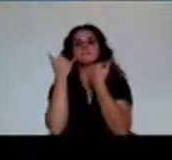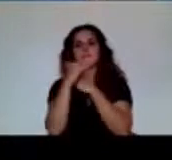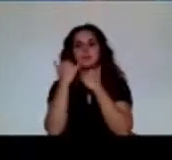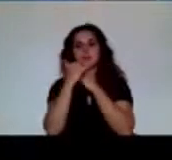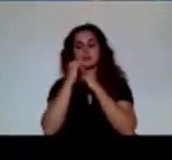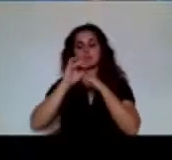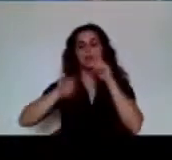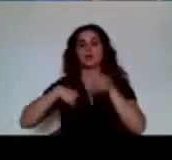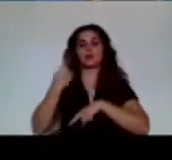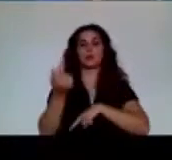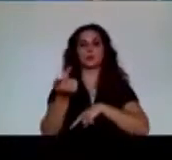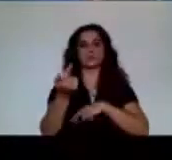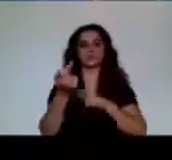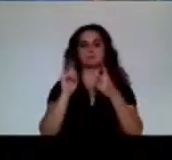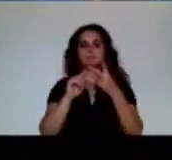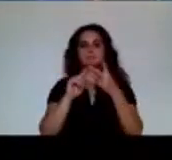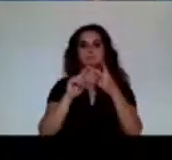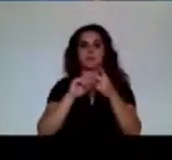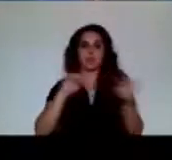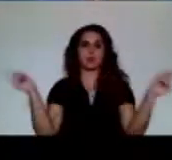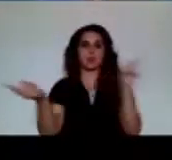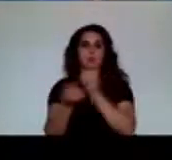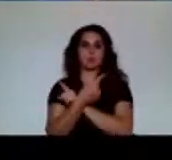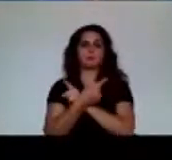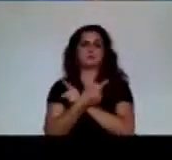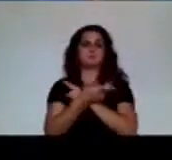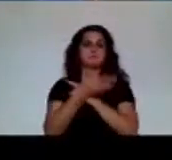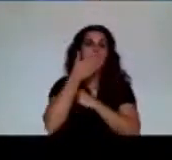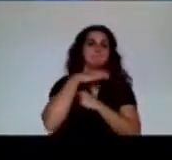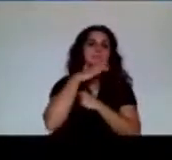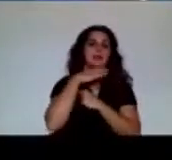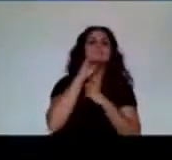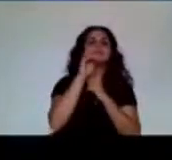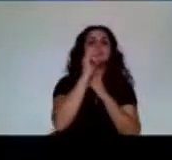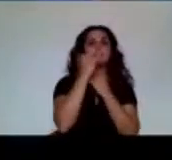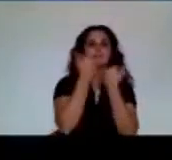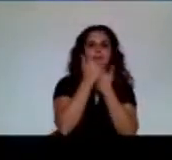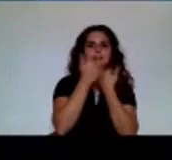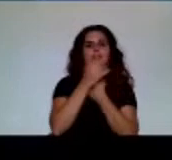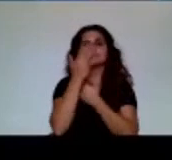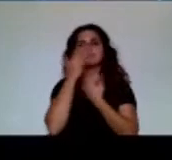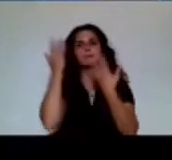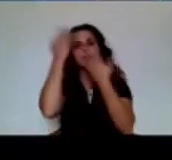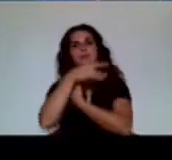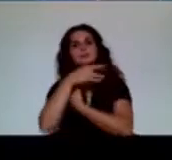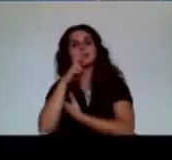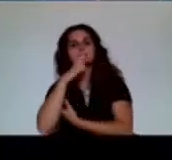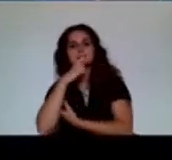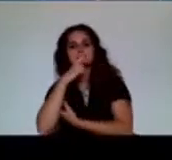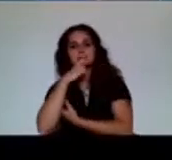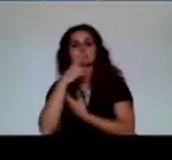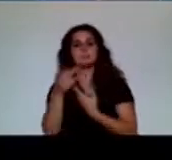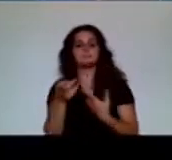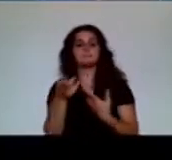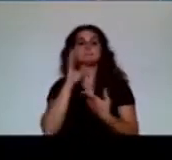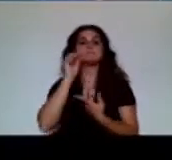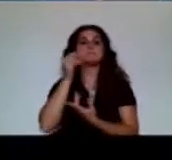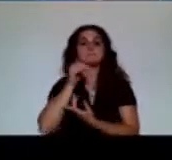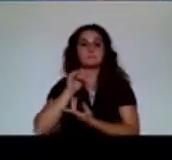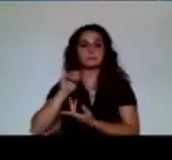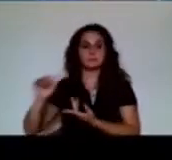other condition, the reverse association was presented. So here the idea is that children will